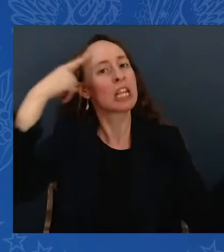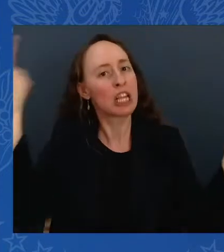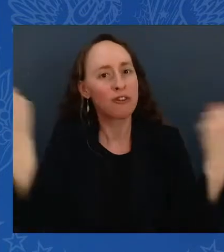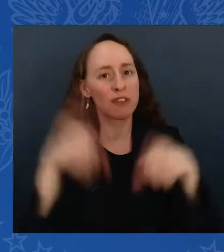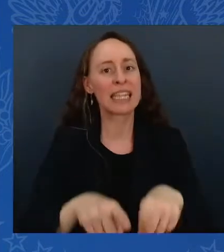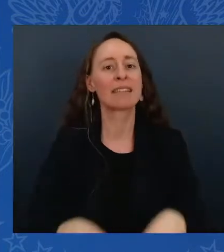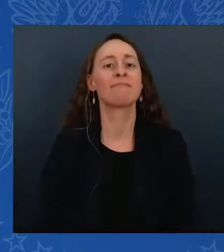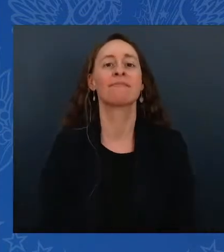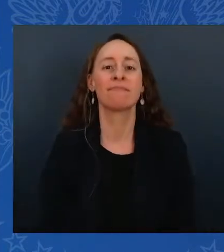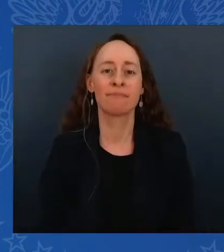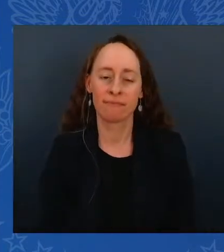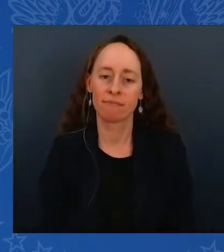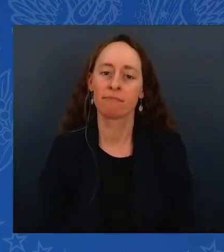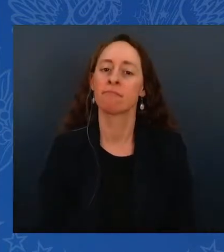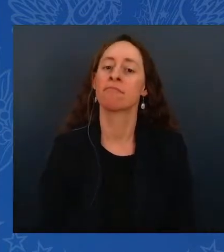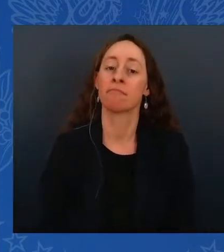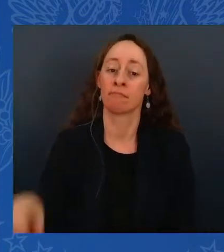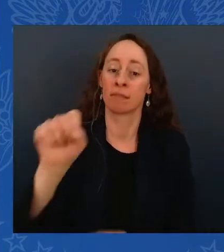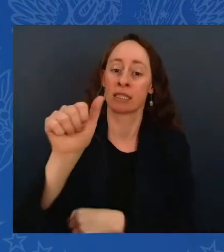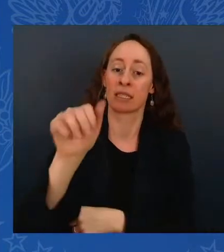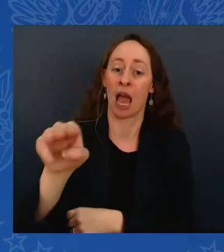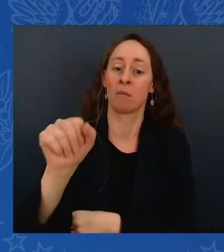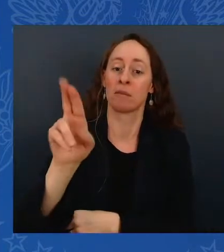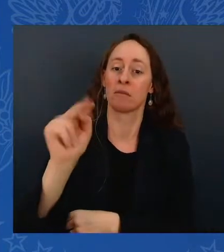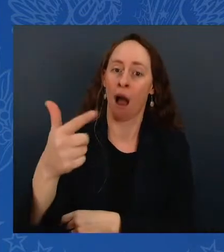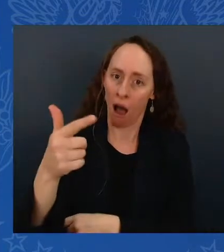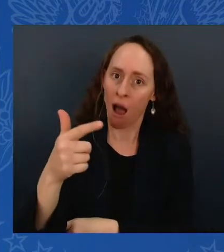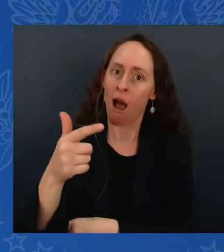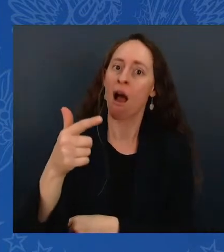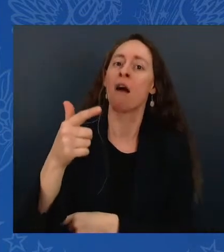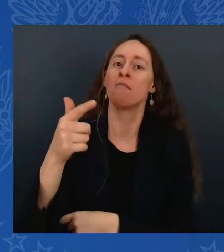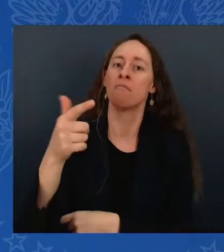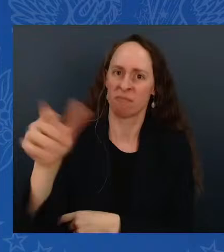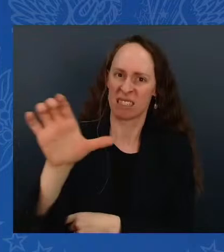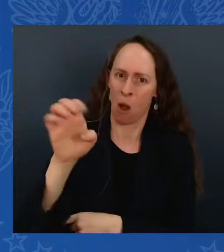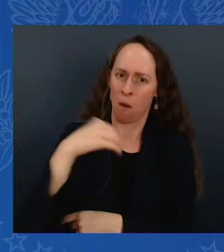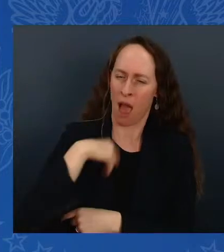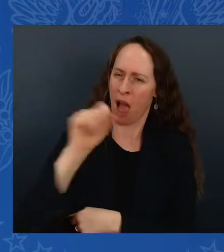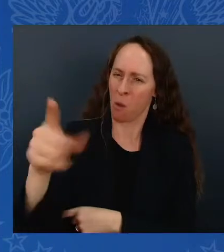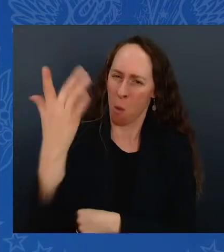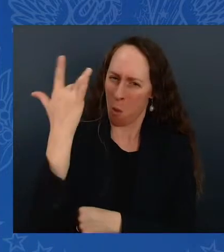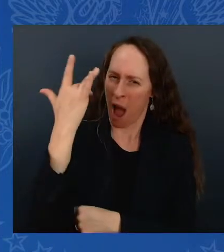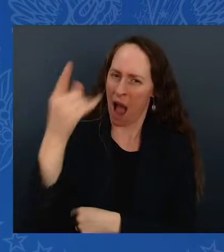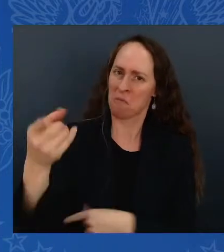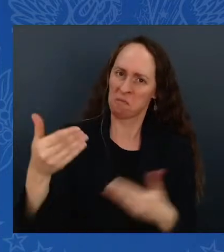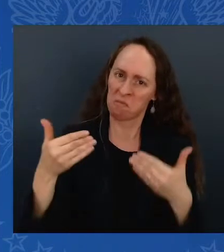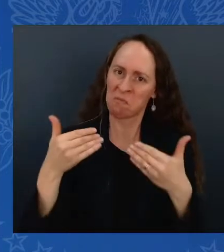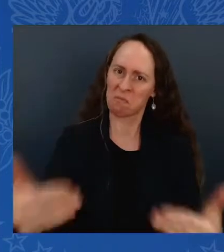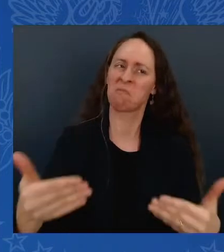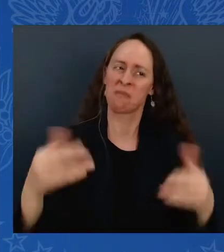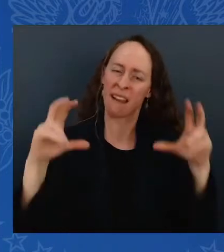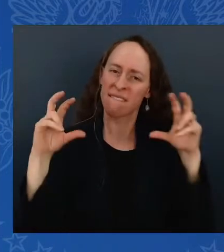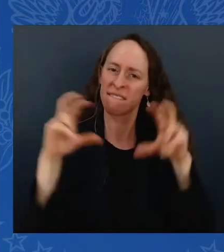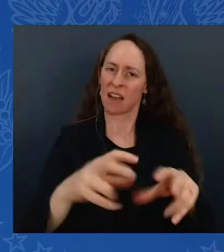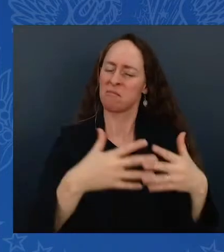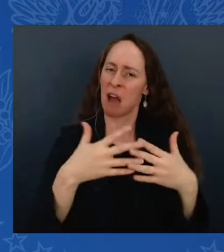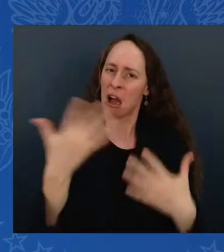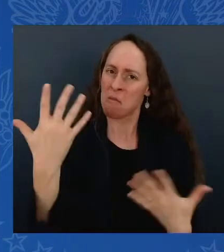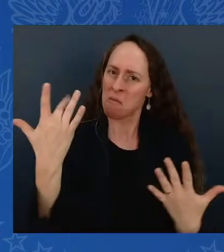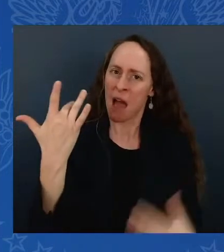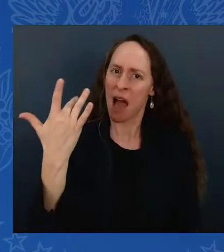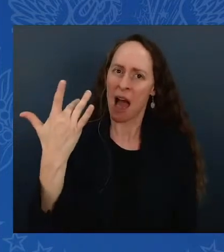of Samsung why he was prepared to invest billions of dollars to build chip factories in the United